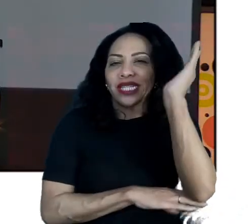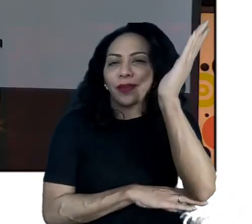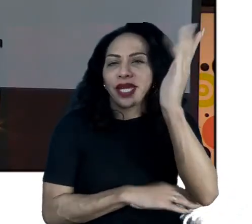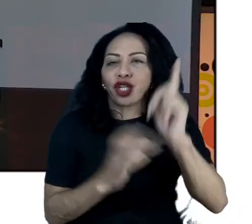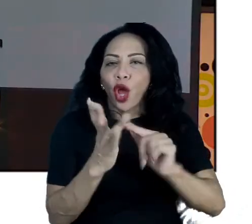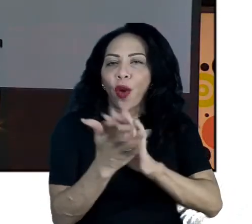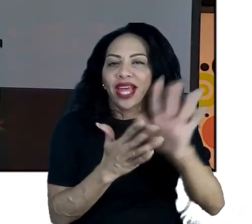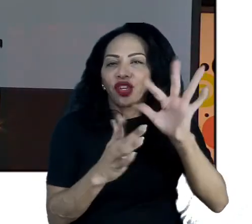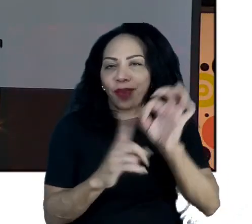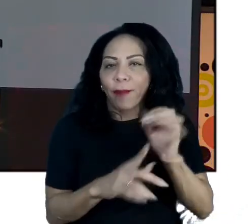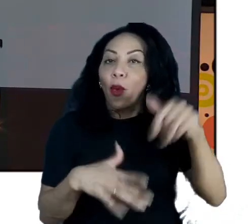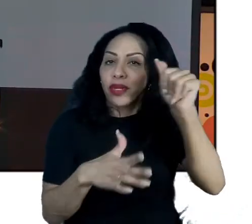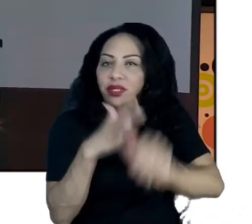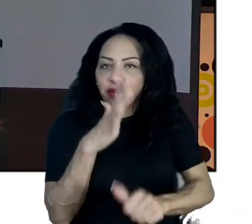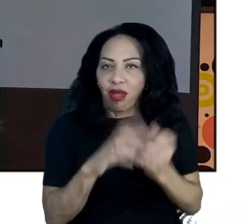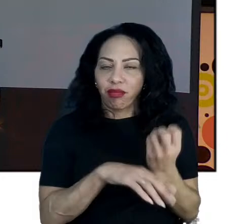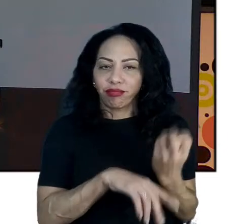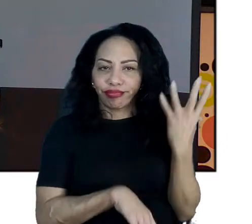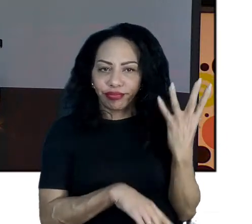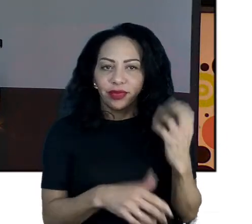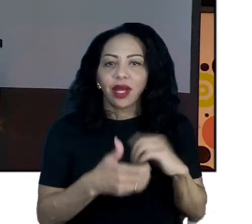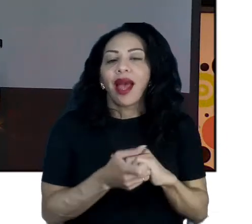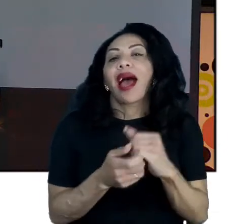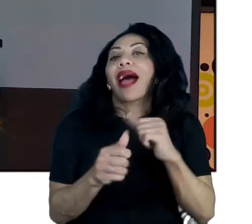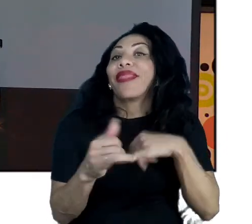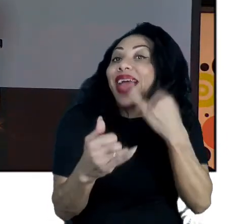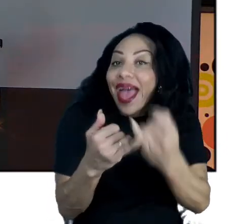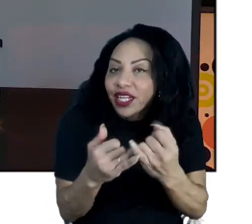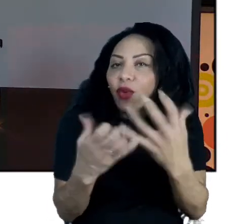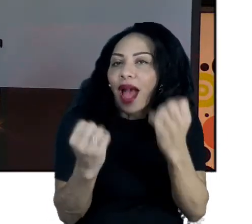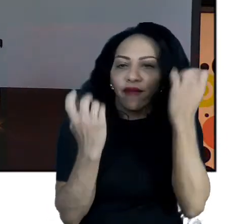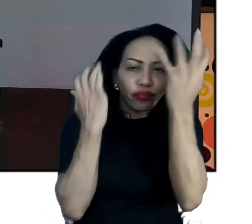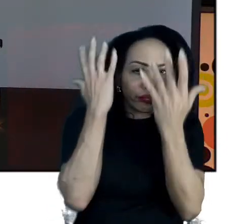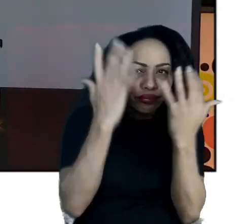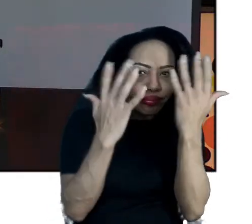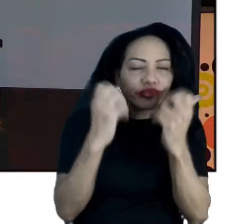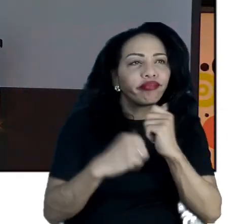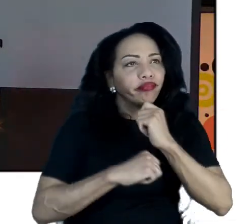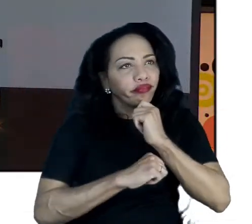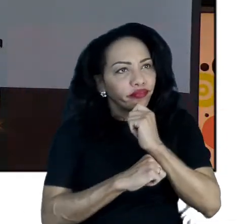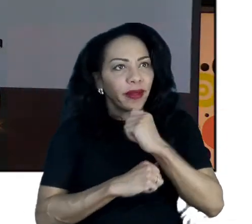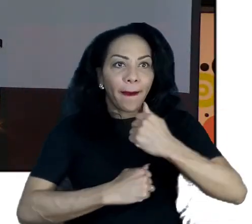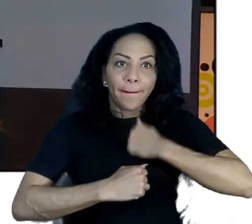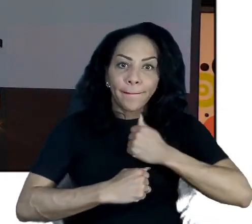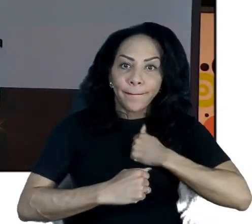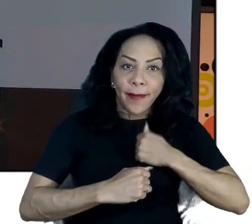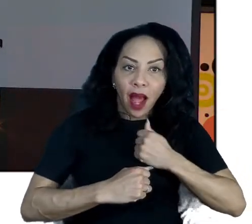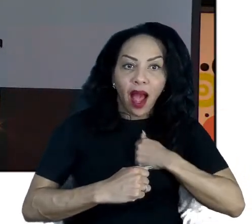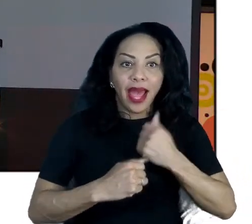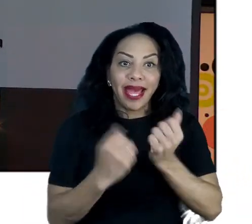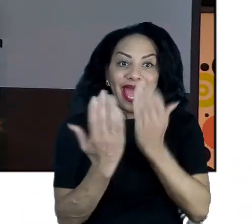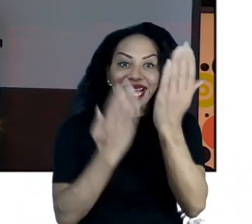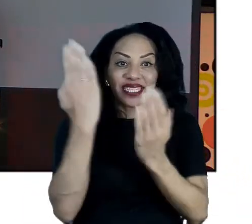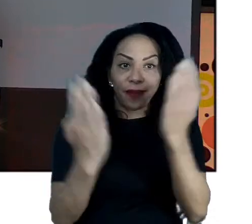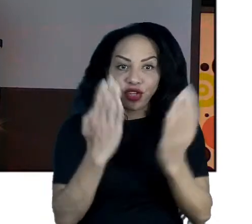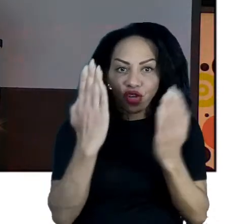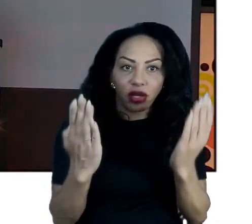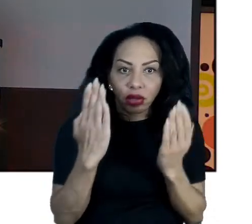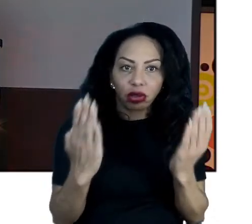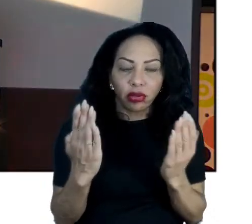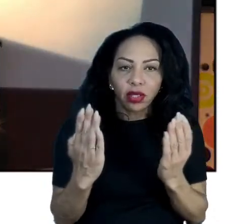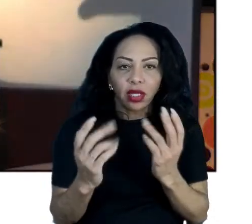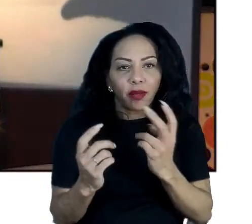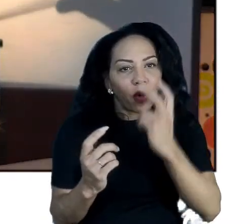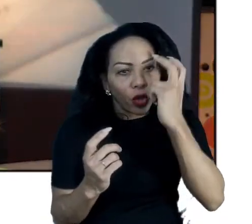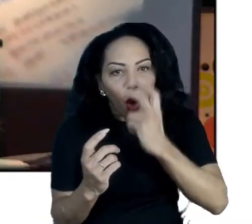there's going to be some reflection at the end on what emerged out of that exhibition for me. So what